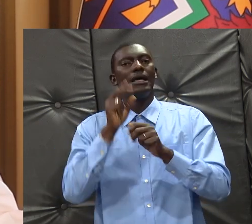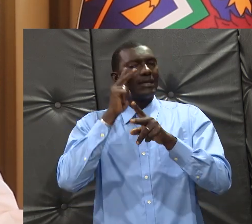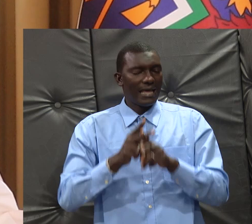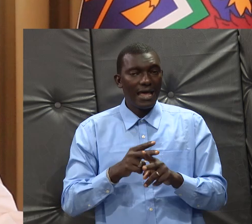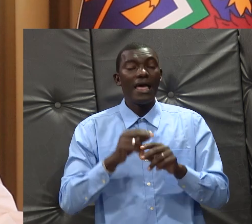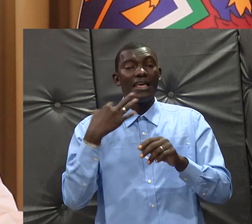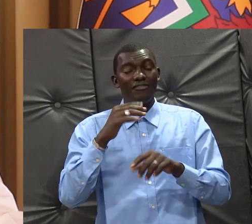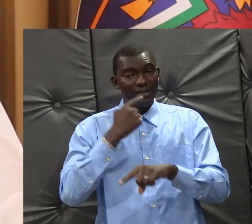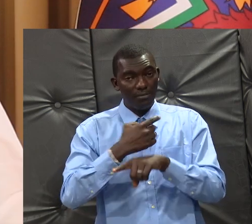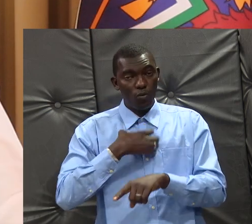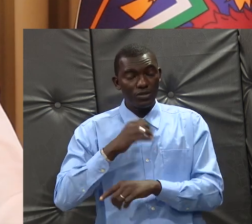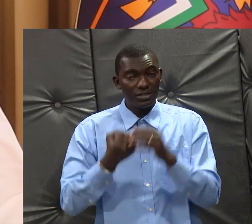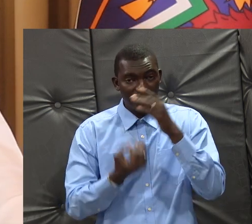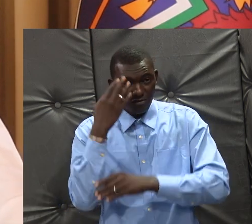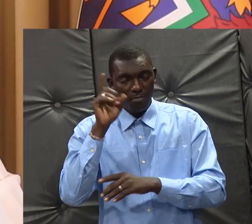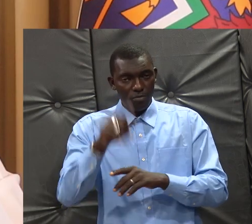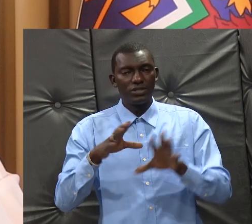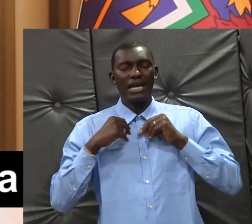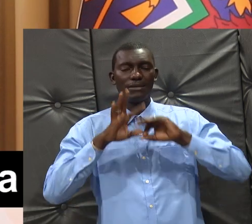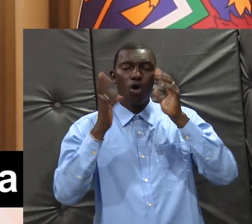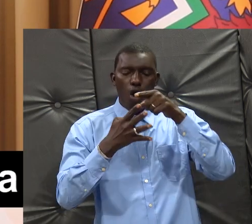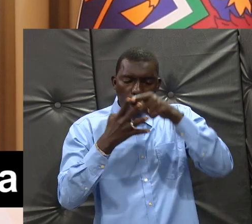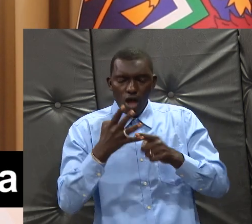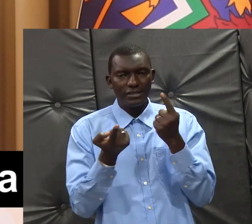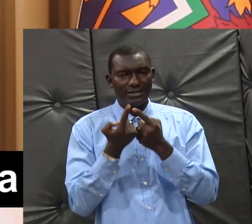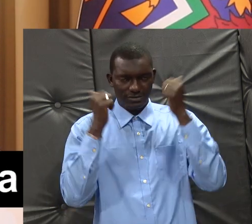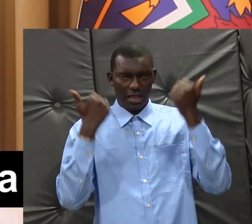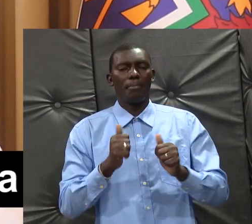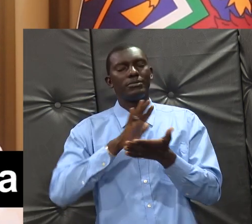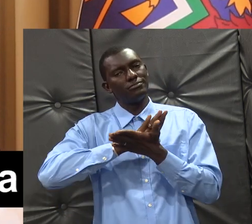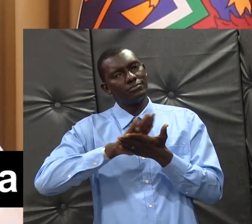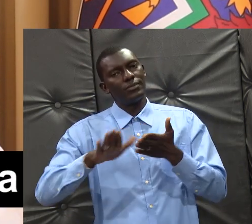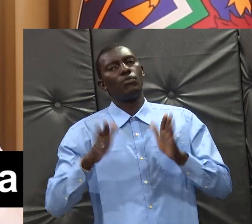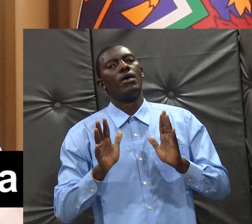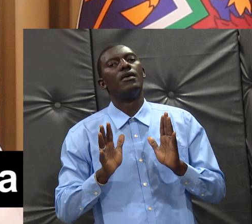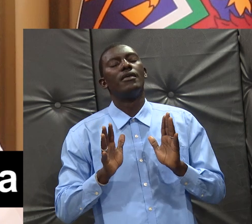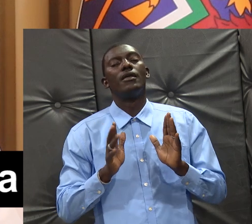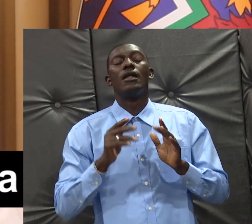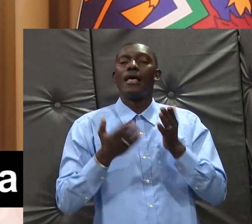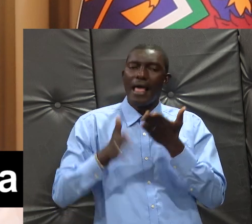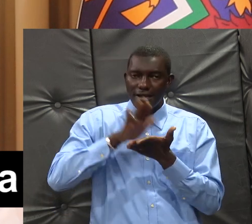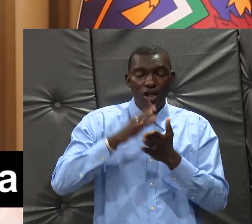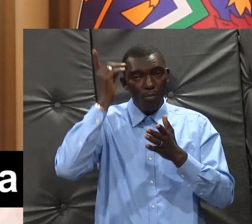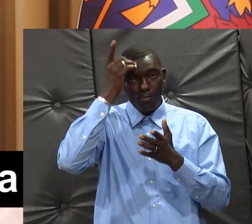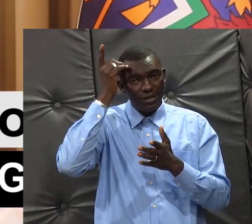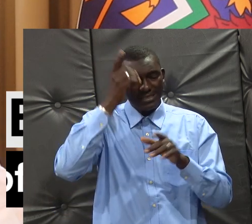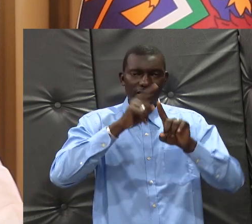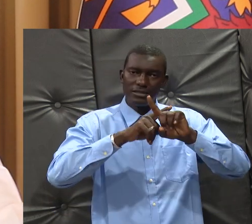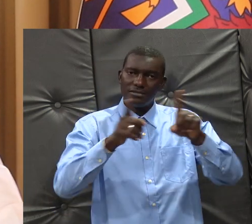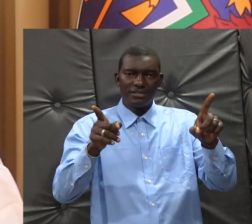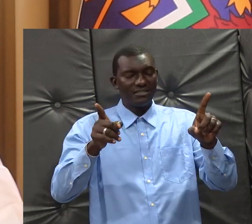prevail. In addition, political differences, ethnicity, and other divides must